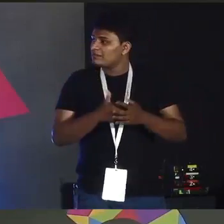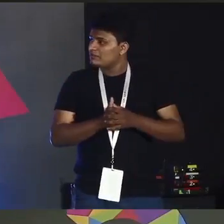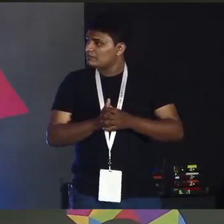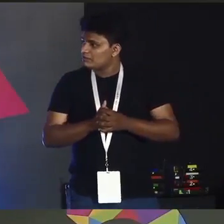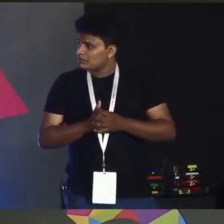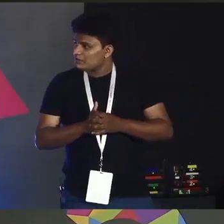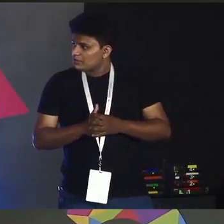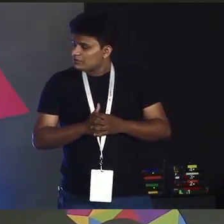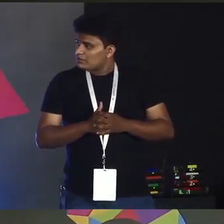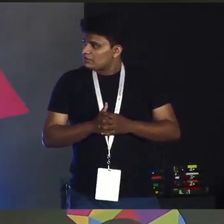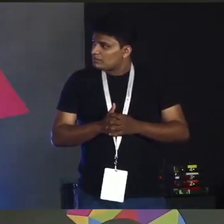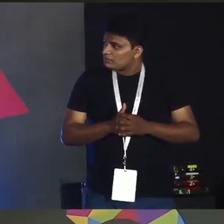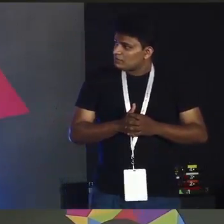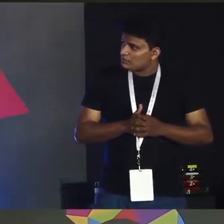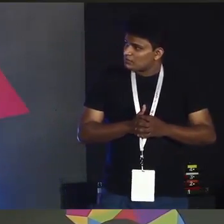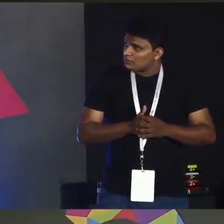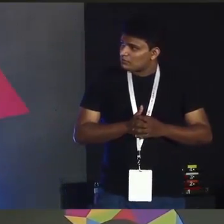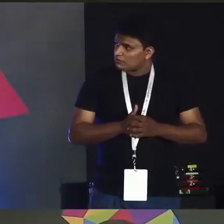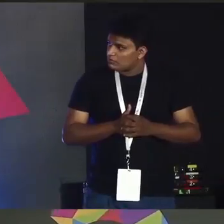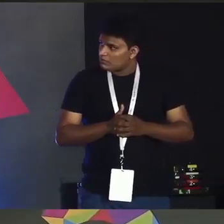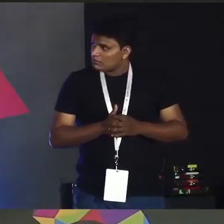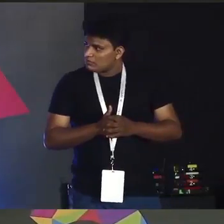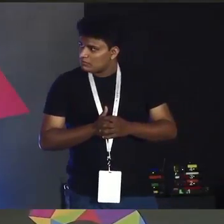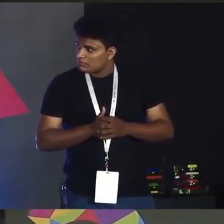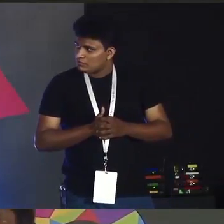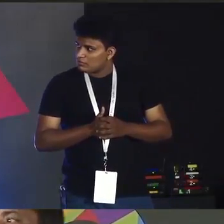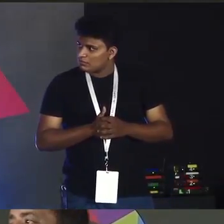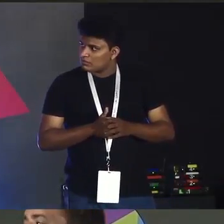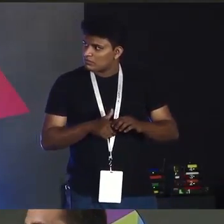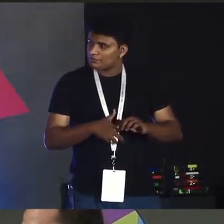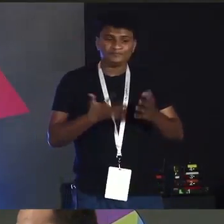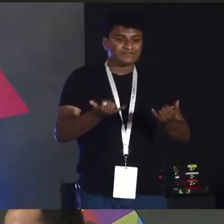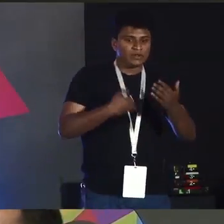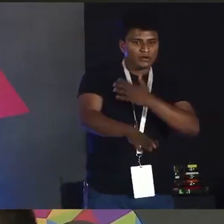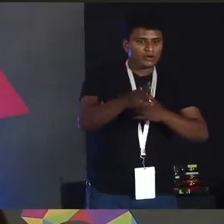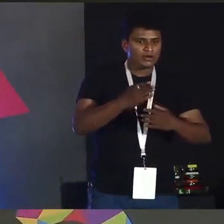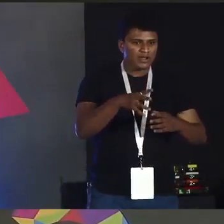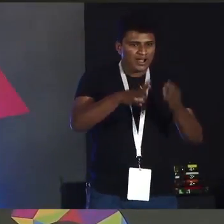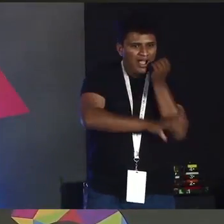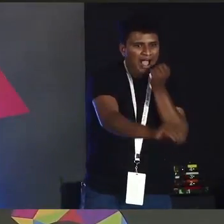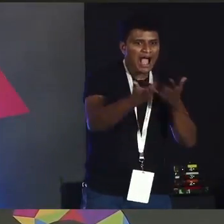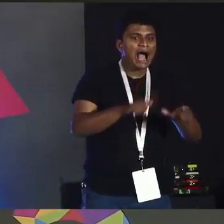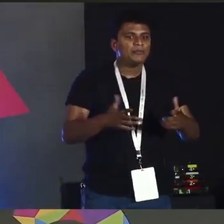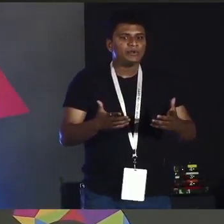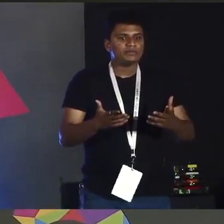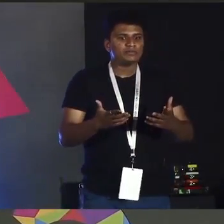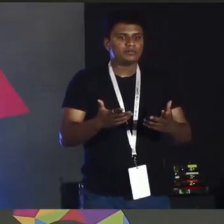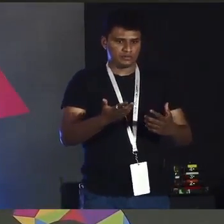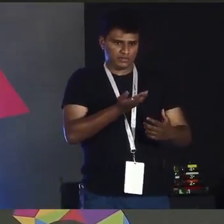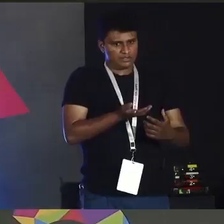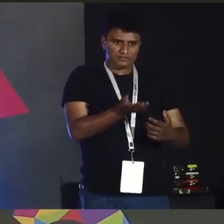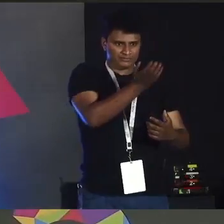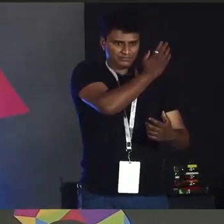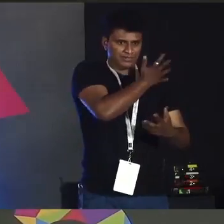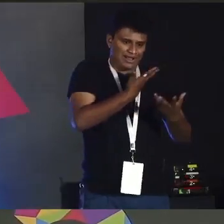country and we found out. They use the dirtiest piece of cloth because for them it's a synonym of dirt. They wash it, they cannot dry it in